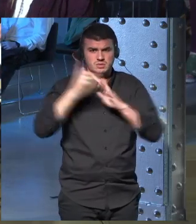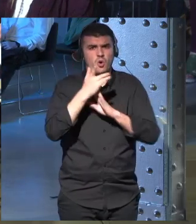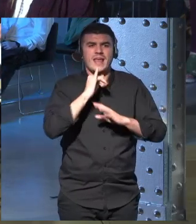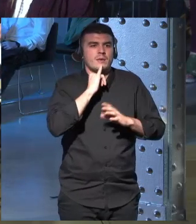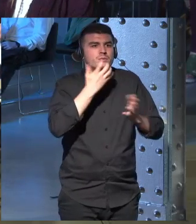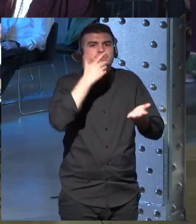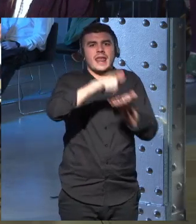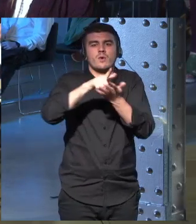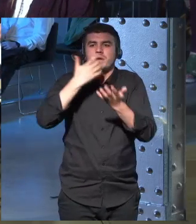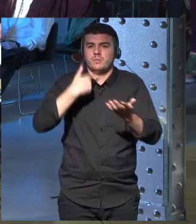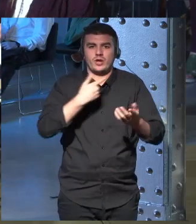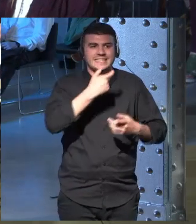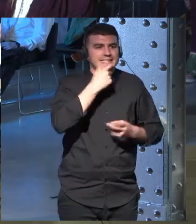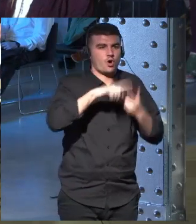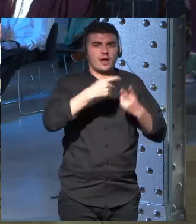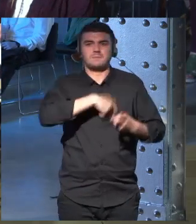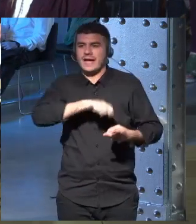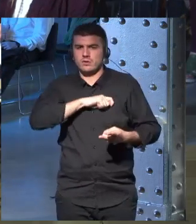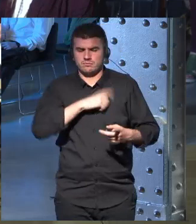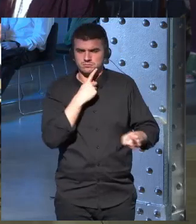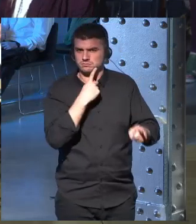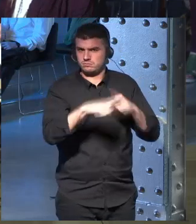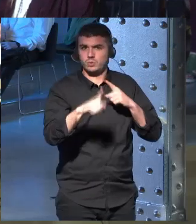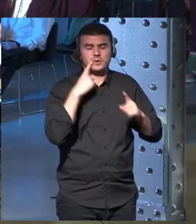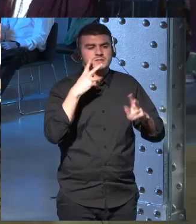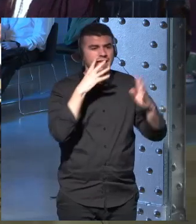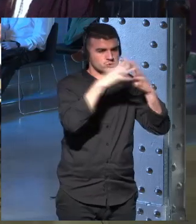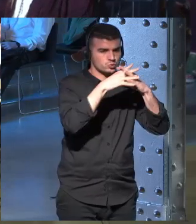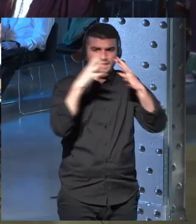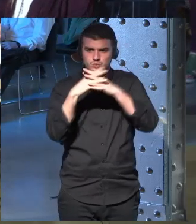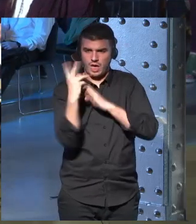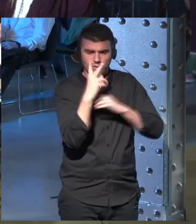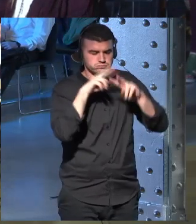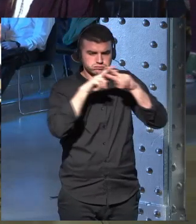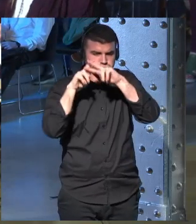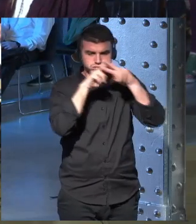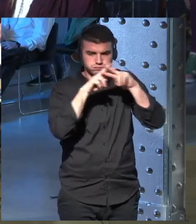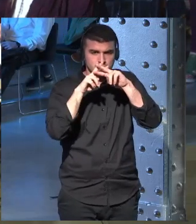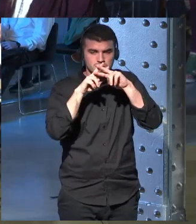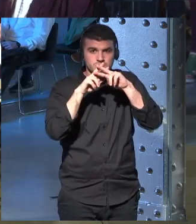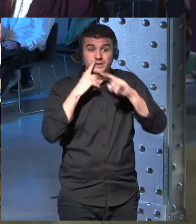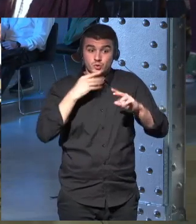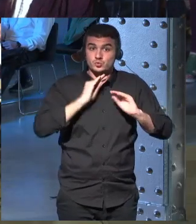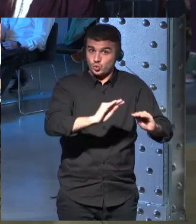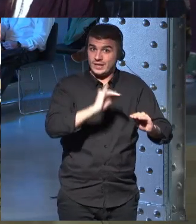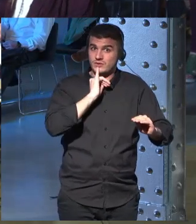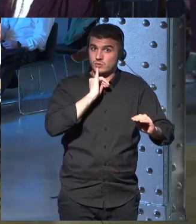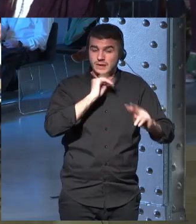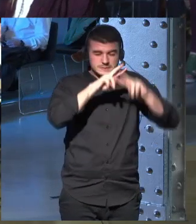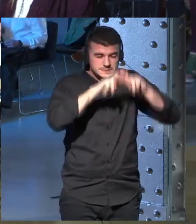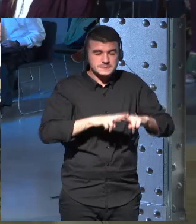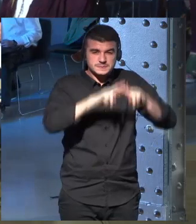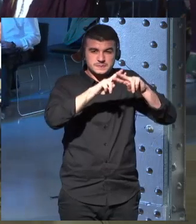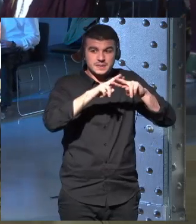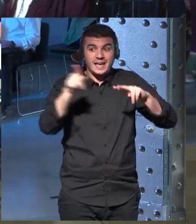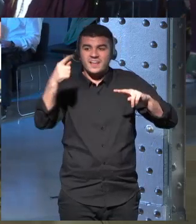By analyzing the structure of the language, Whorf said, you can begin to understand the world view